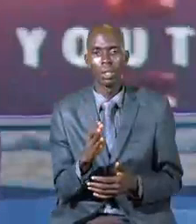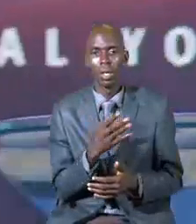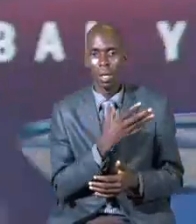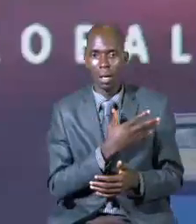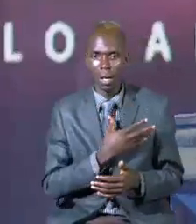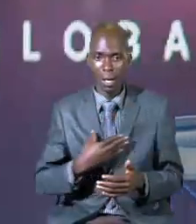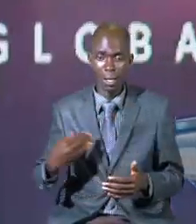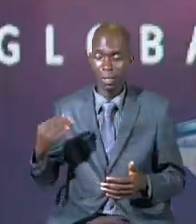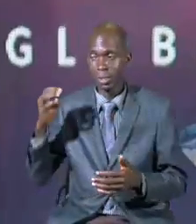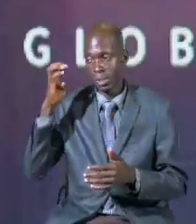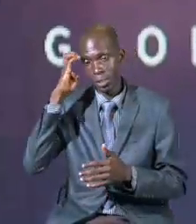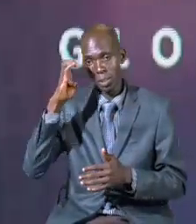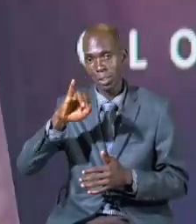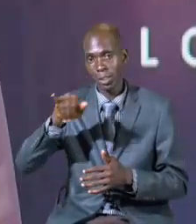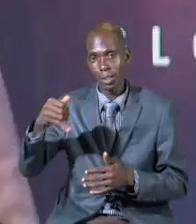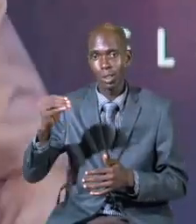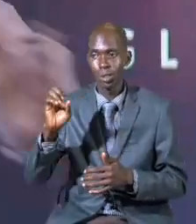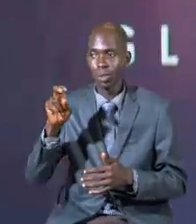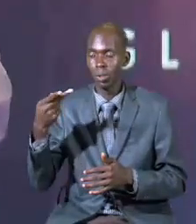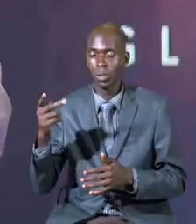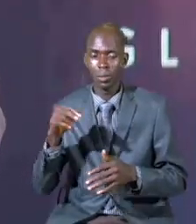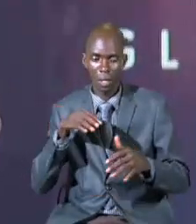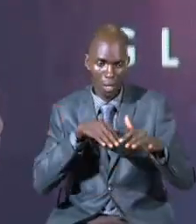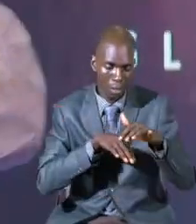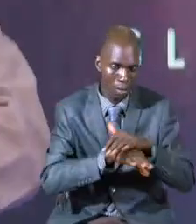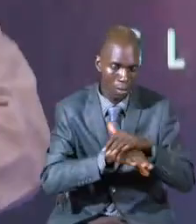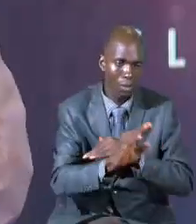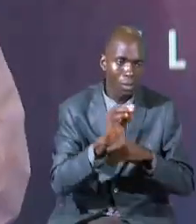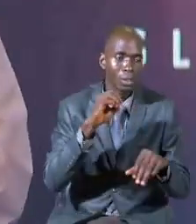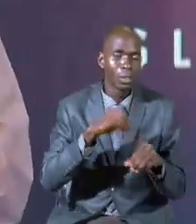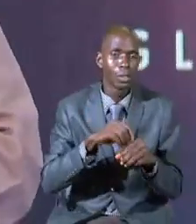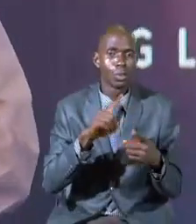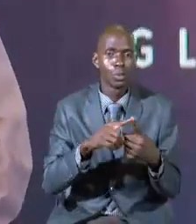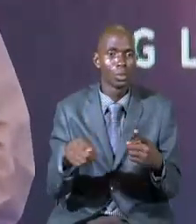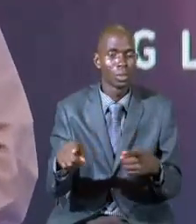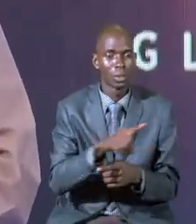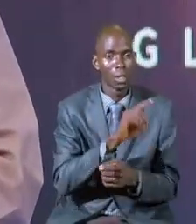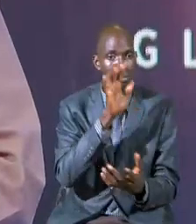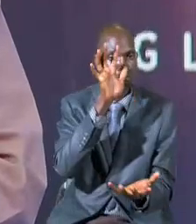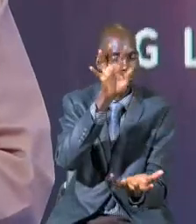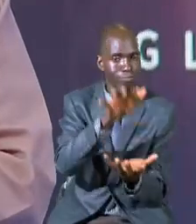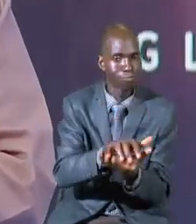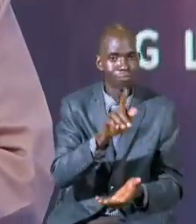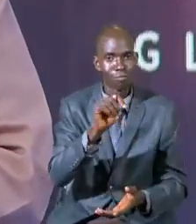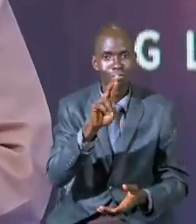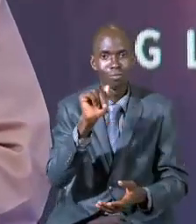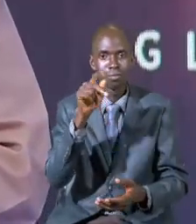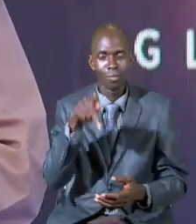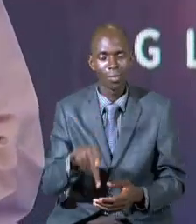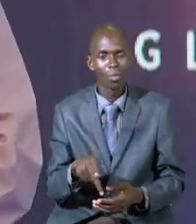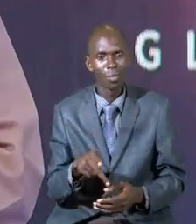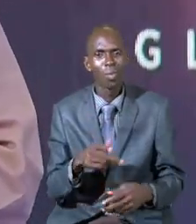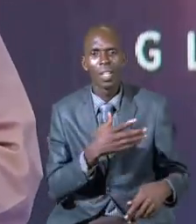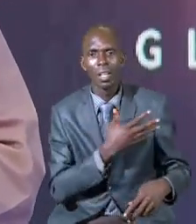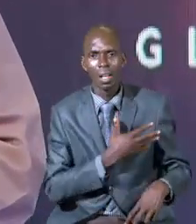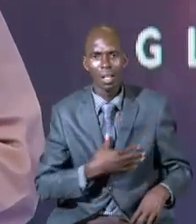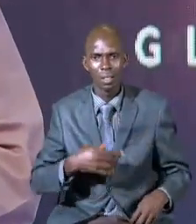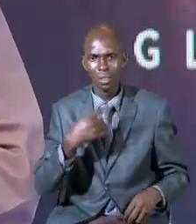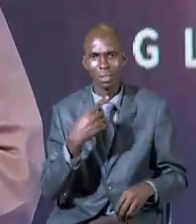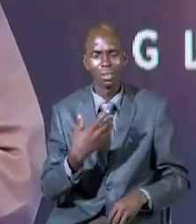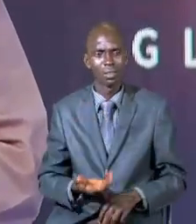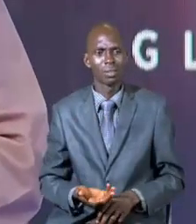right into their trap. They caught him. But the elders said, don't kill him. You can even get